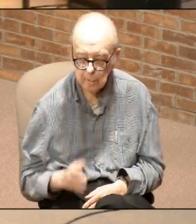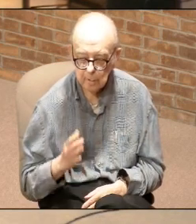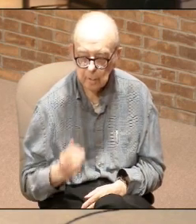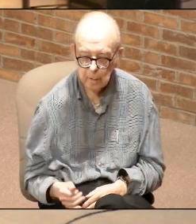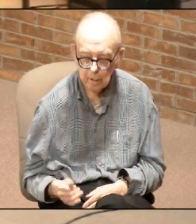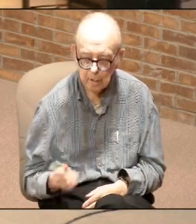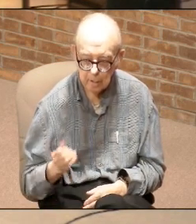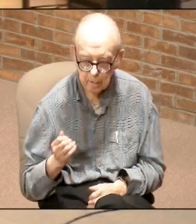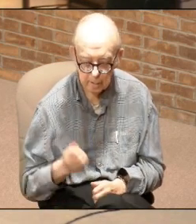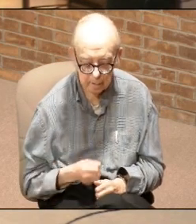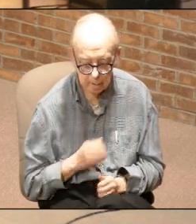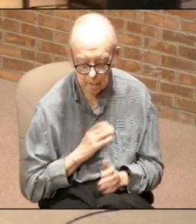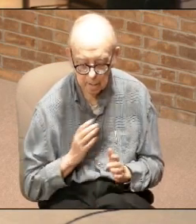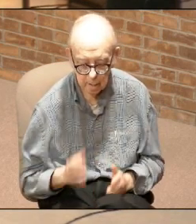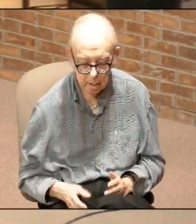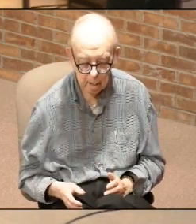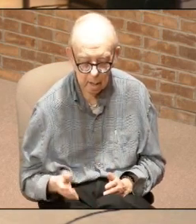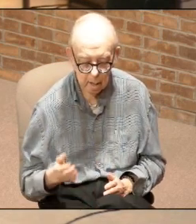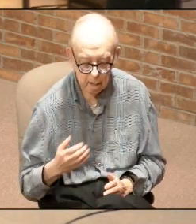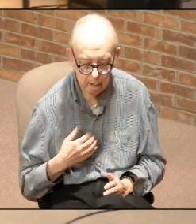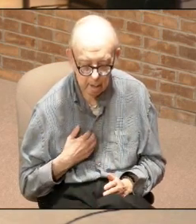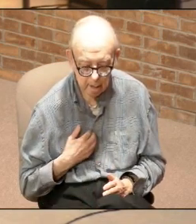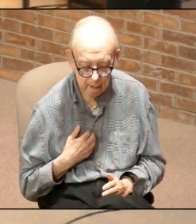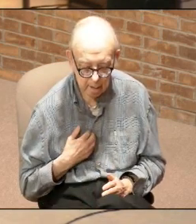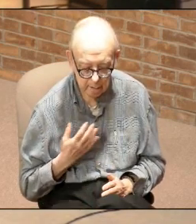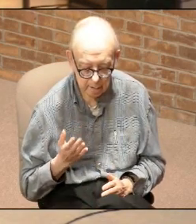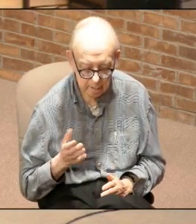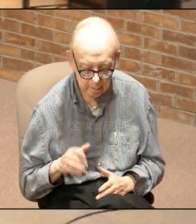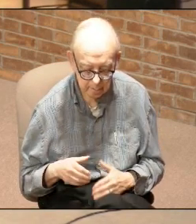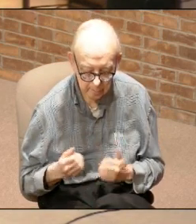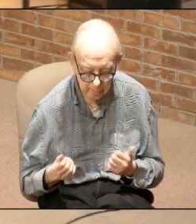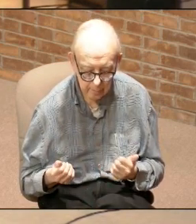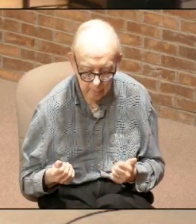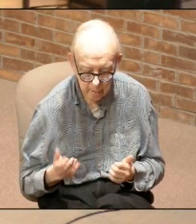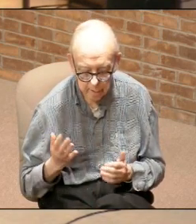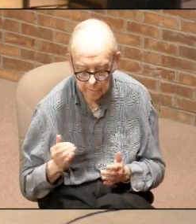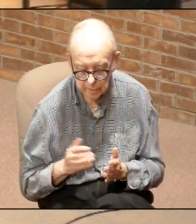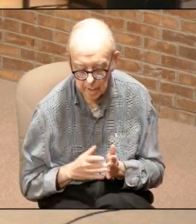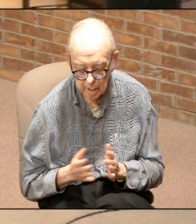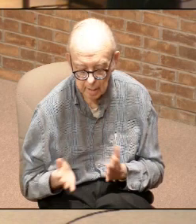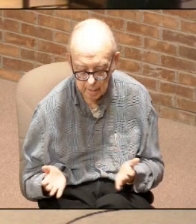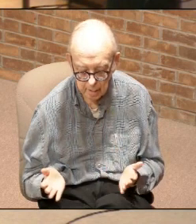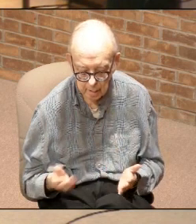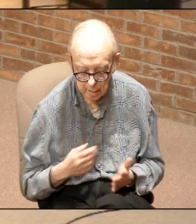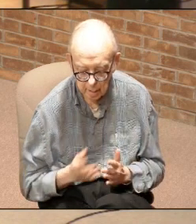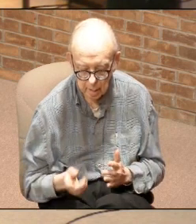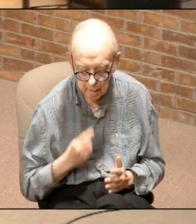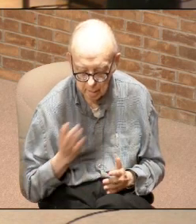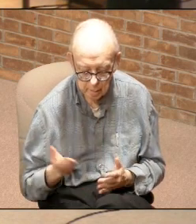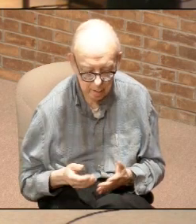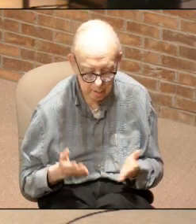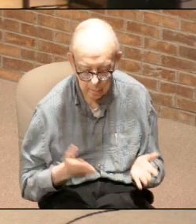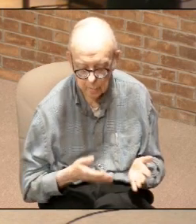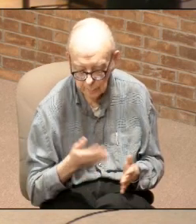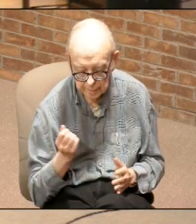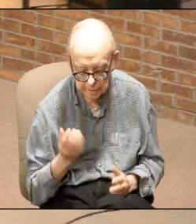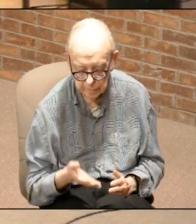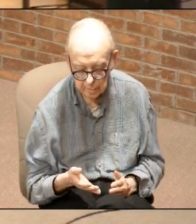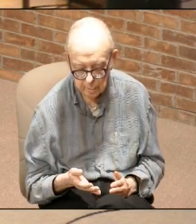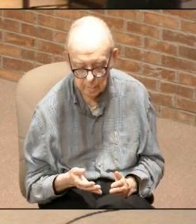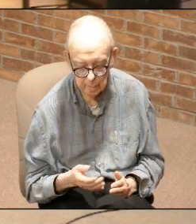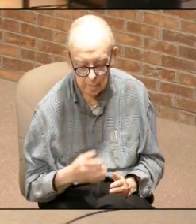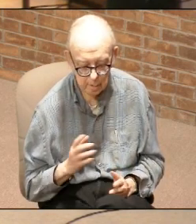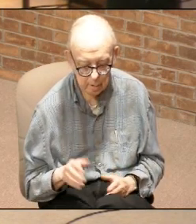because every christian has life in them because they have jesus jesus said i will never leave you nor forsake you